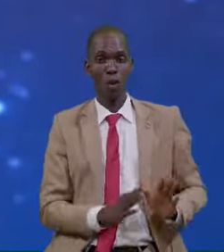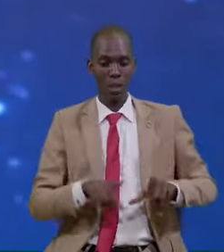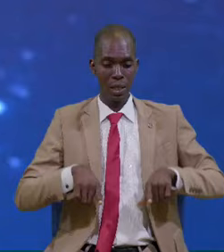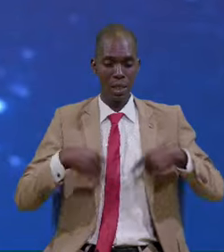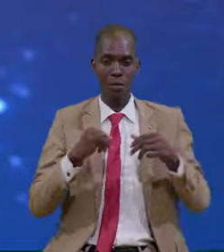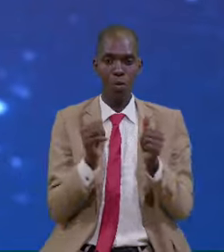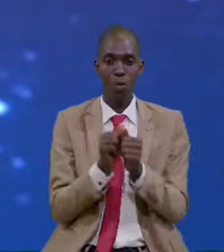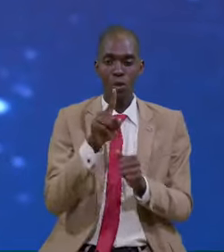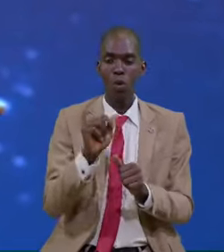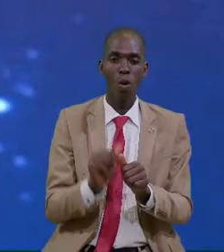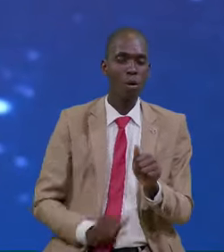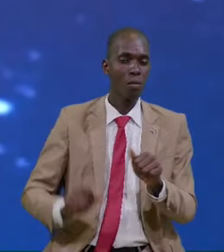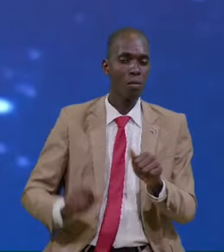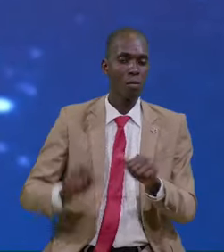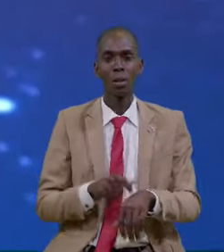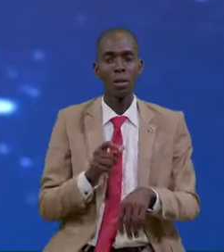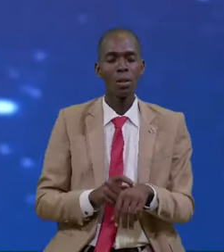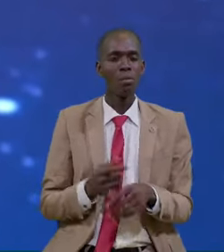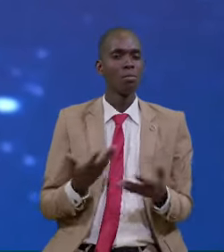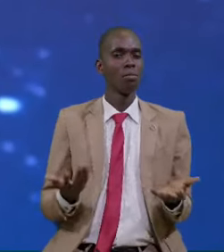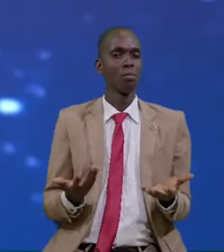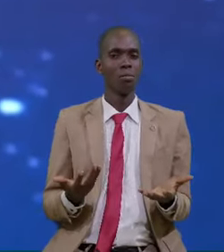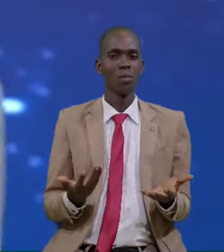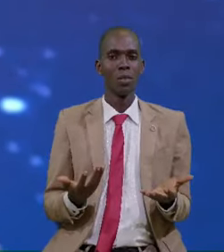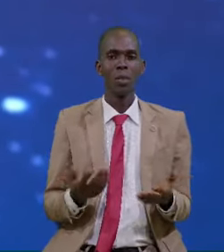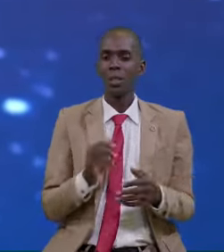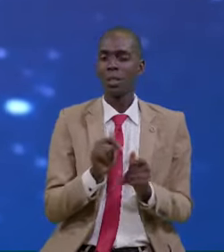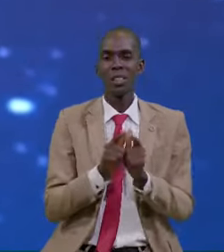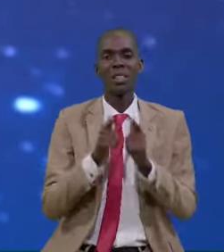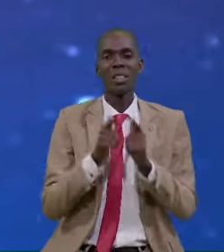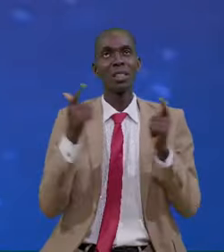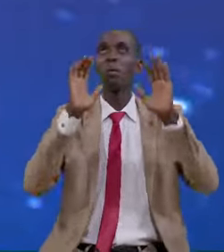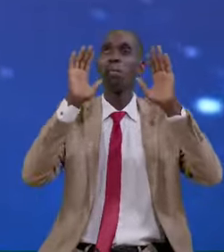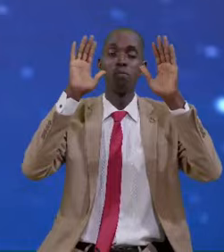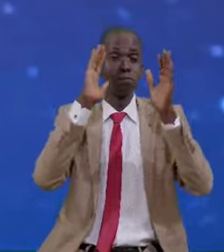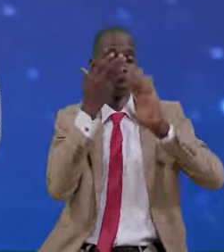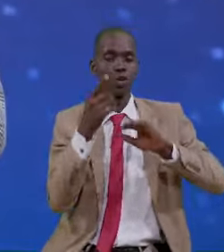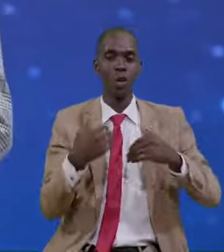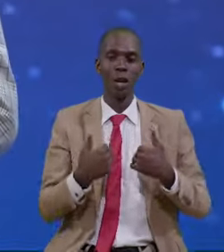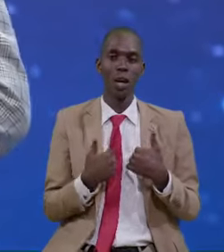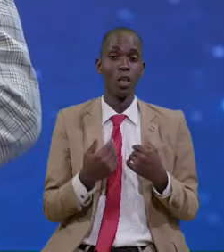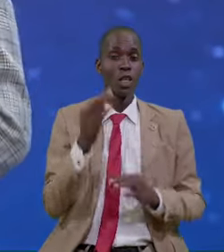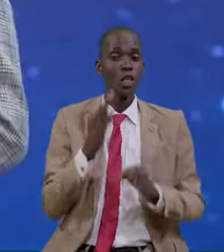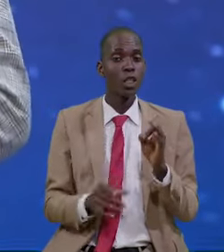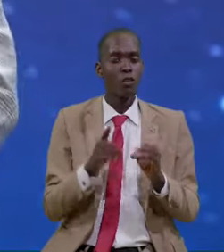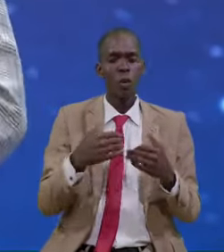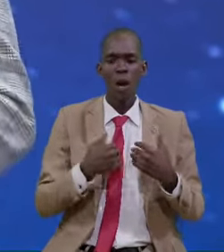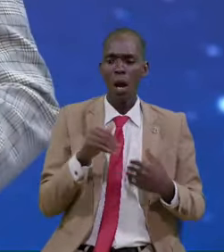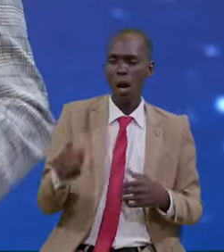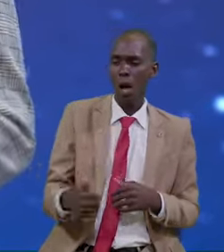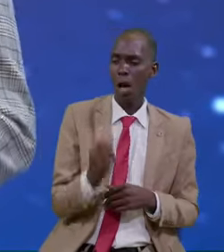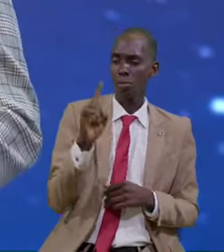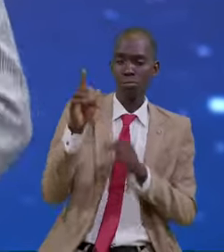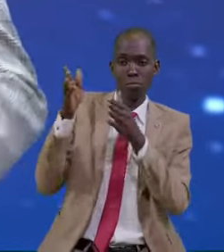the time, what a presence you have. If you have anyone that can